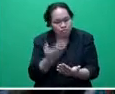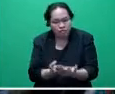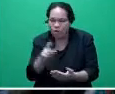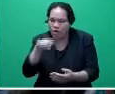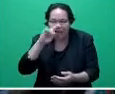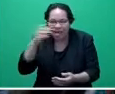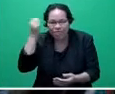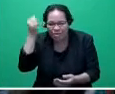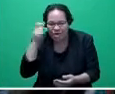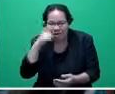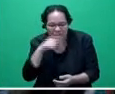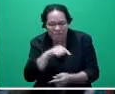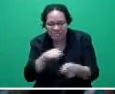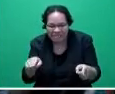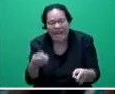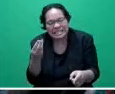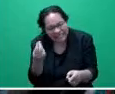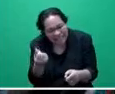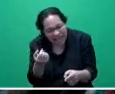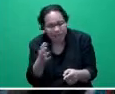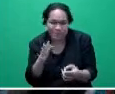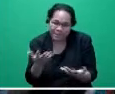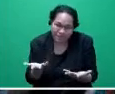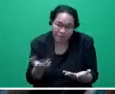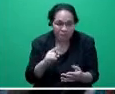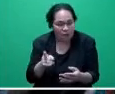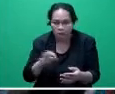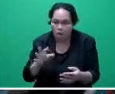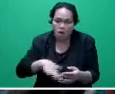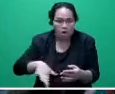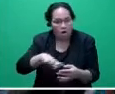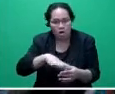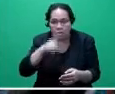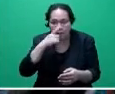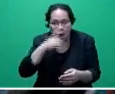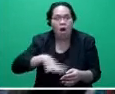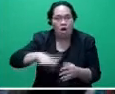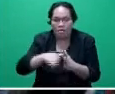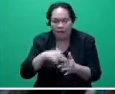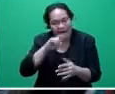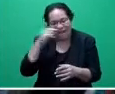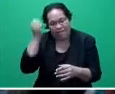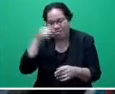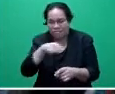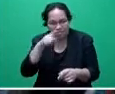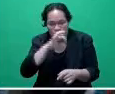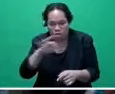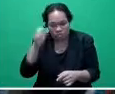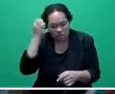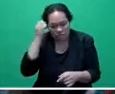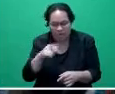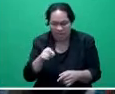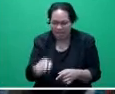cannot fool some people some of the time, but not all of the people all of the time. Thus leading me to say that this budget is a